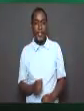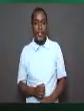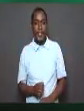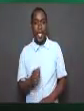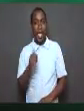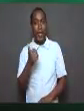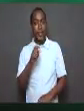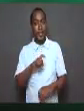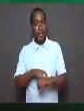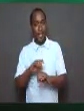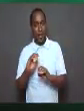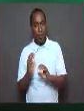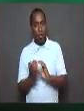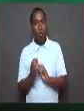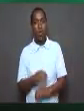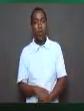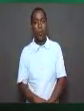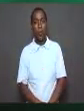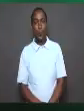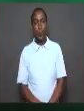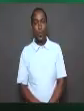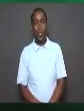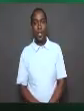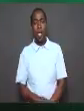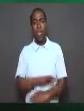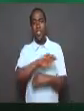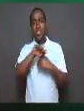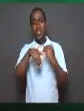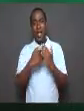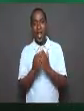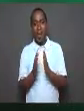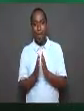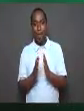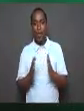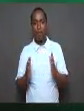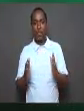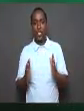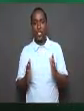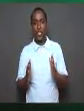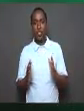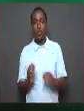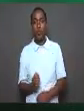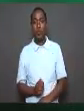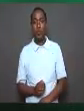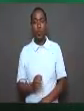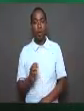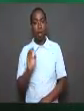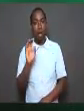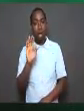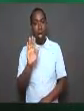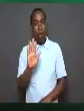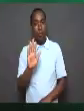10 times, then the overall magnification will be